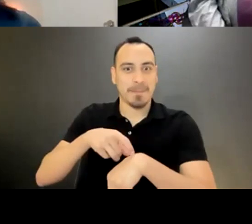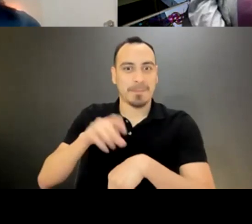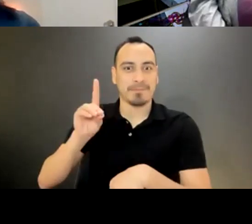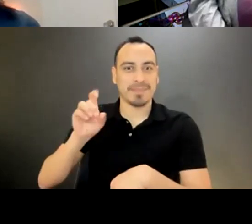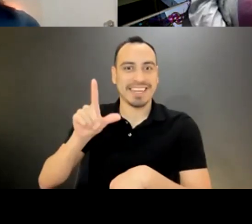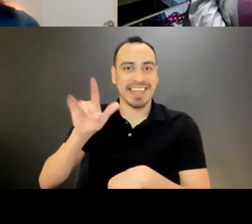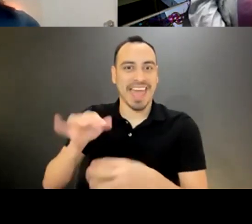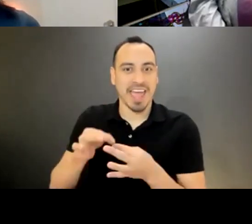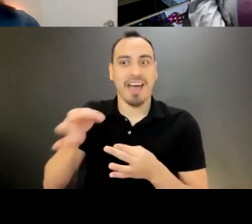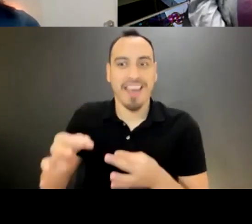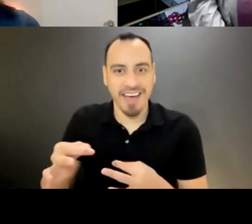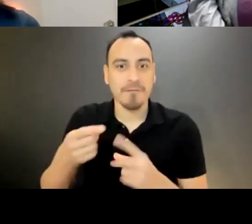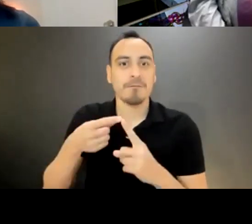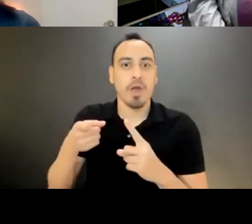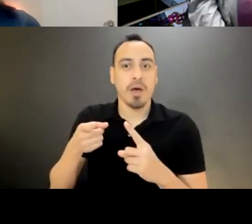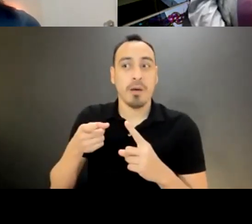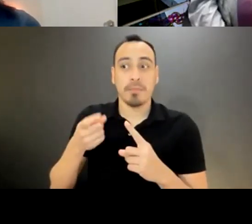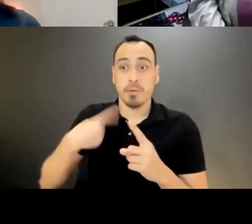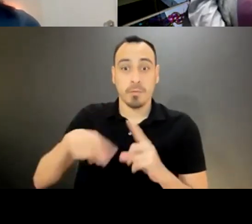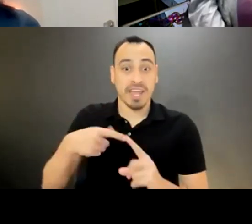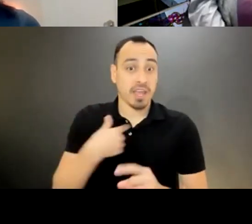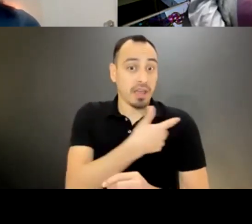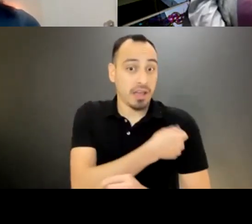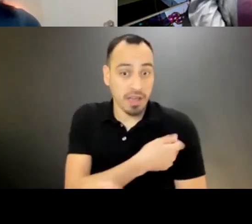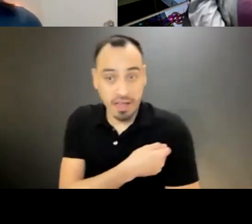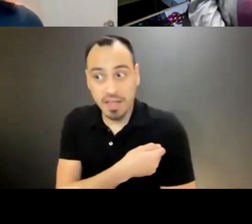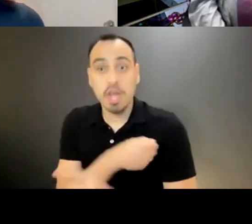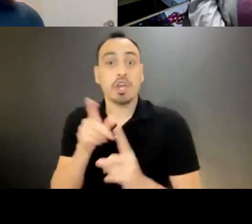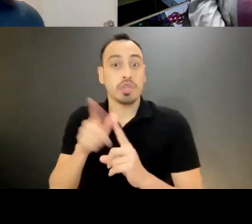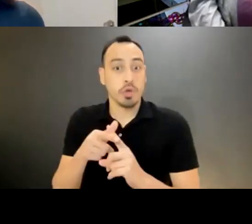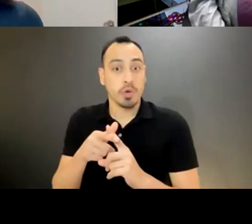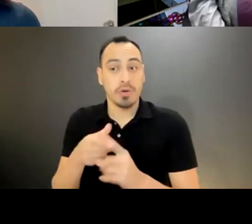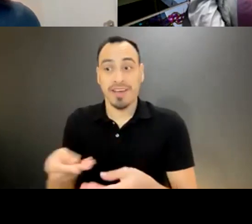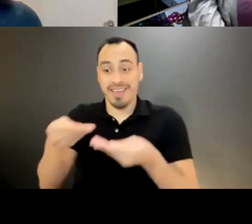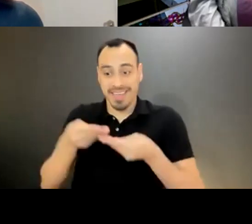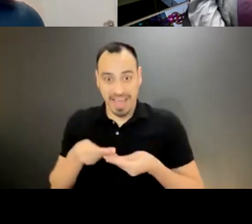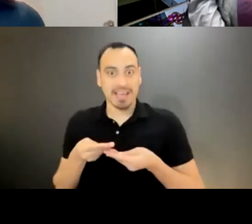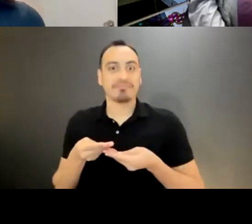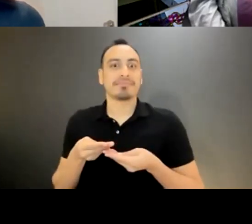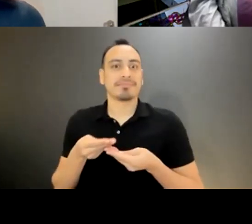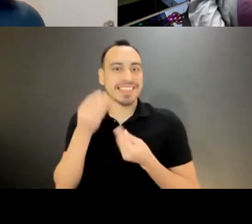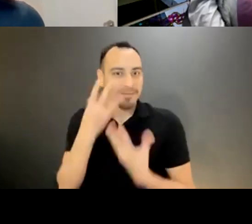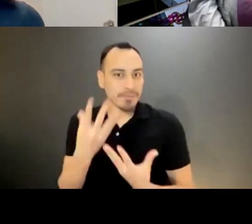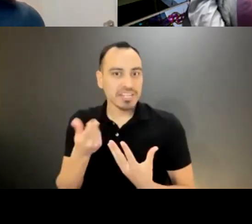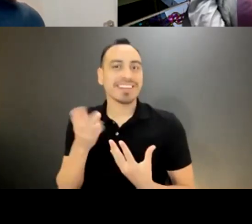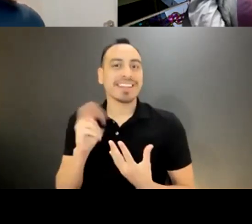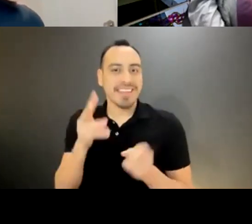access it. So I want to make sure that all of that is worked out before we set up the